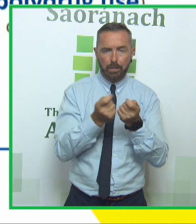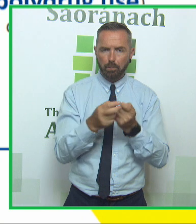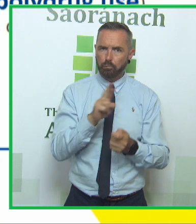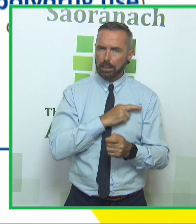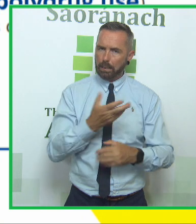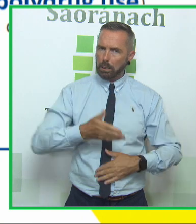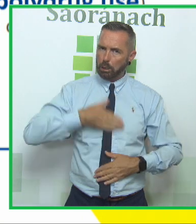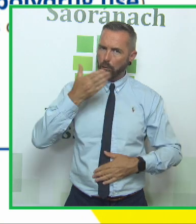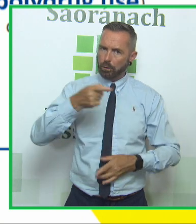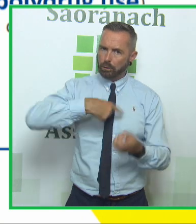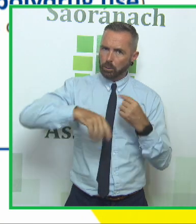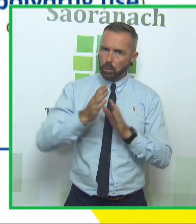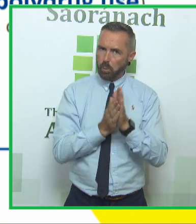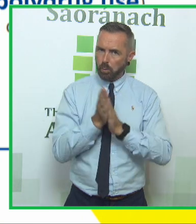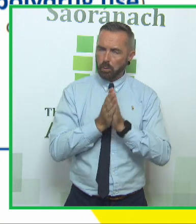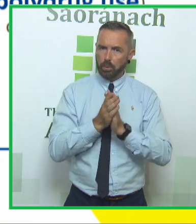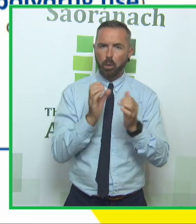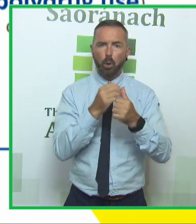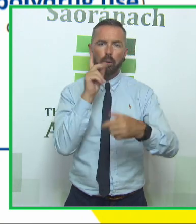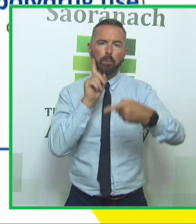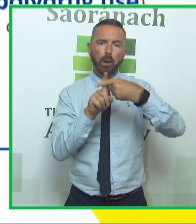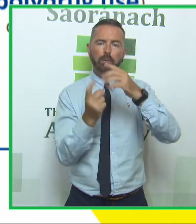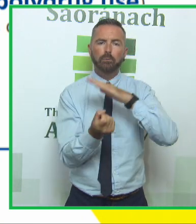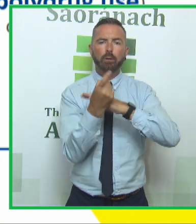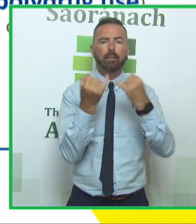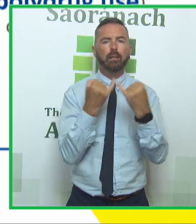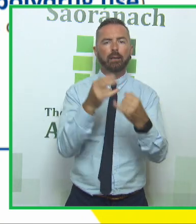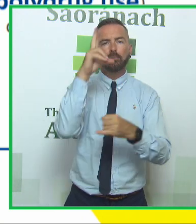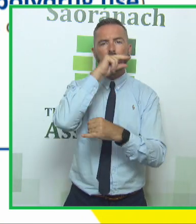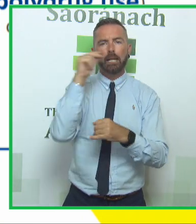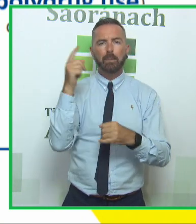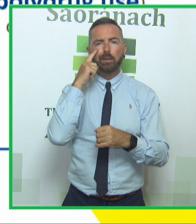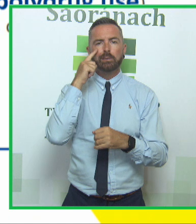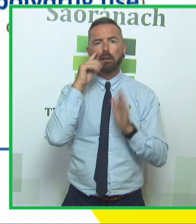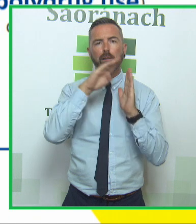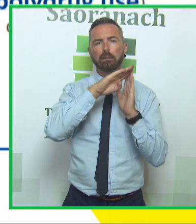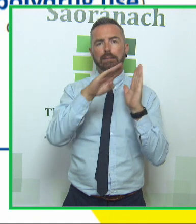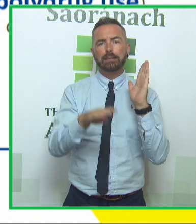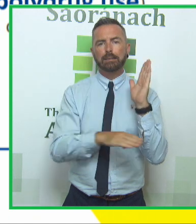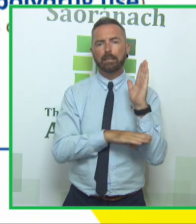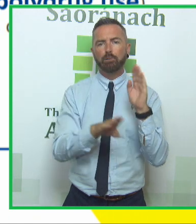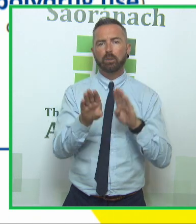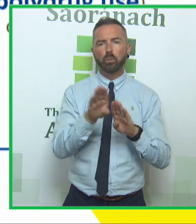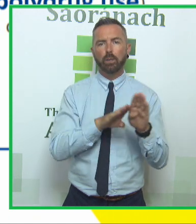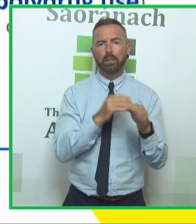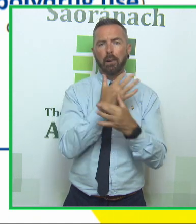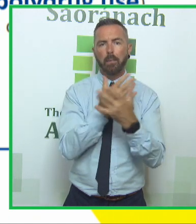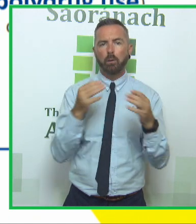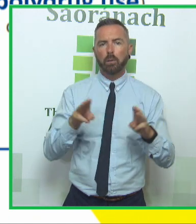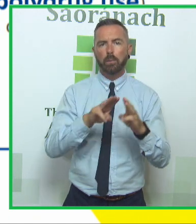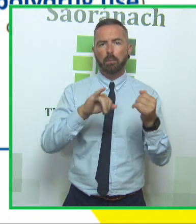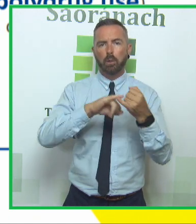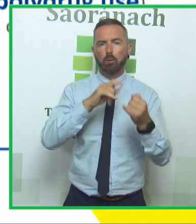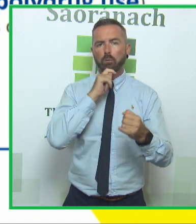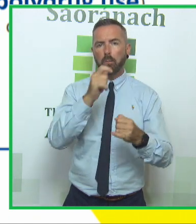We've also seen some other positive trends. For example, we've seen a decrease in the number of cases that are